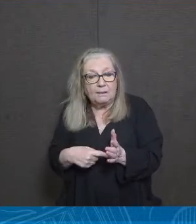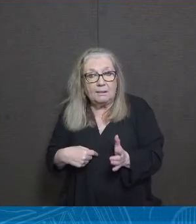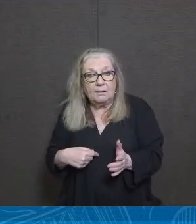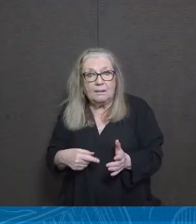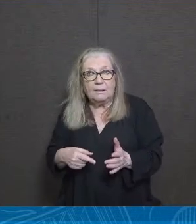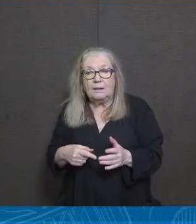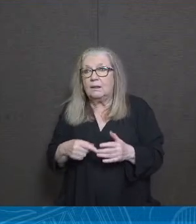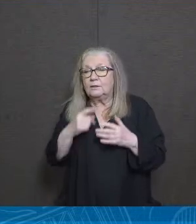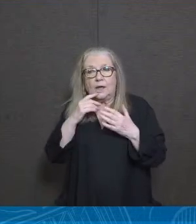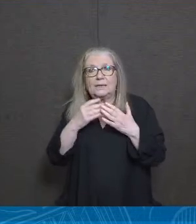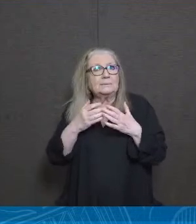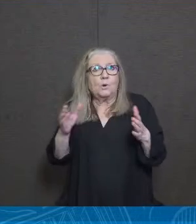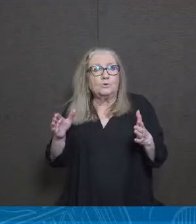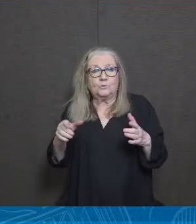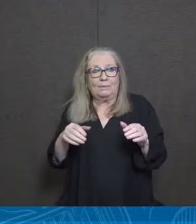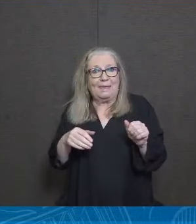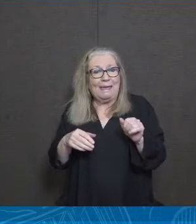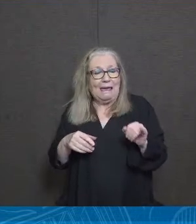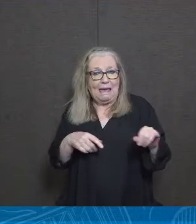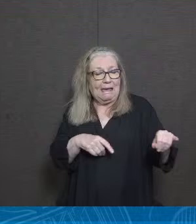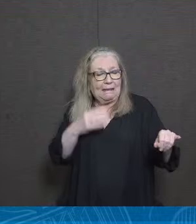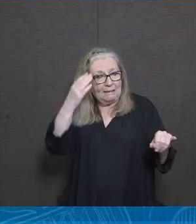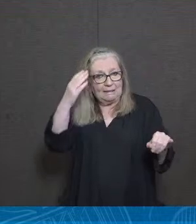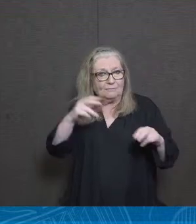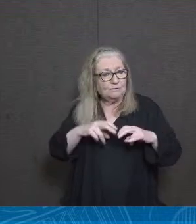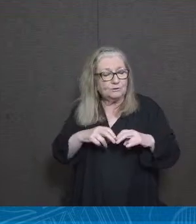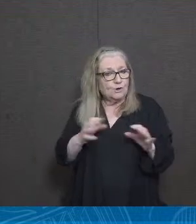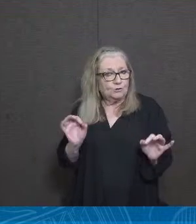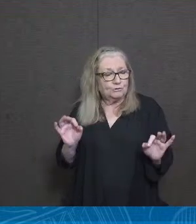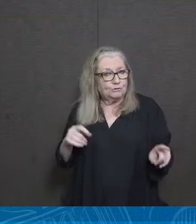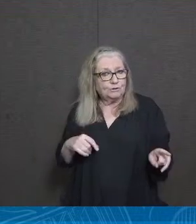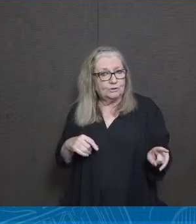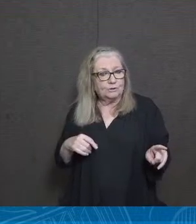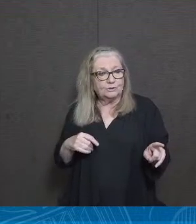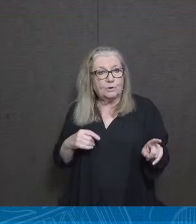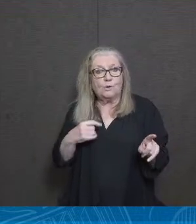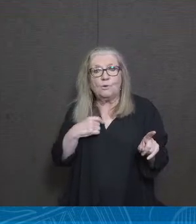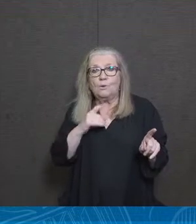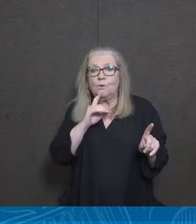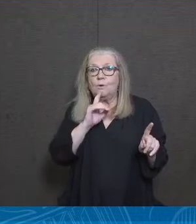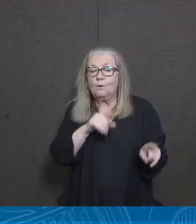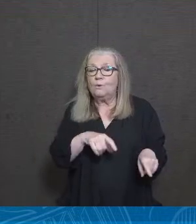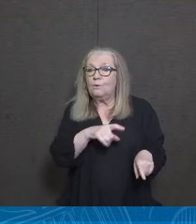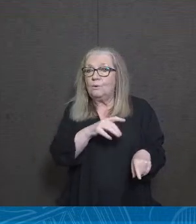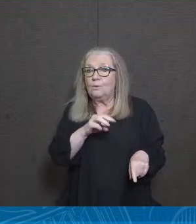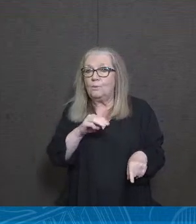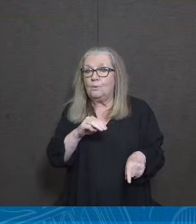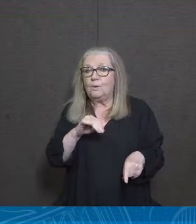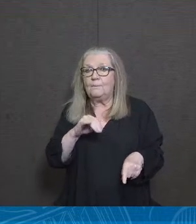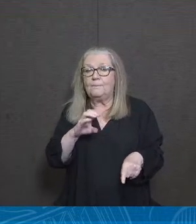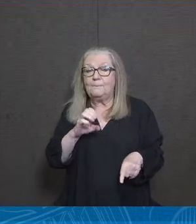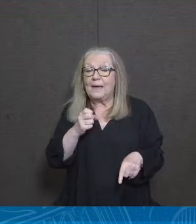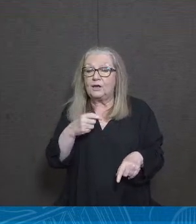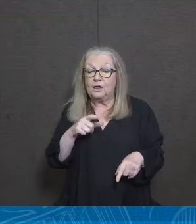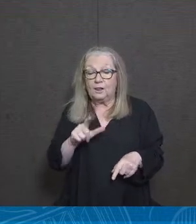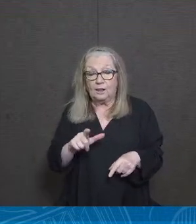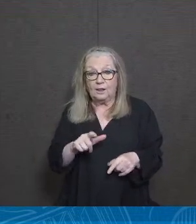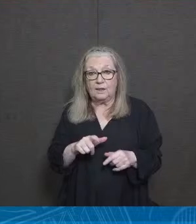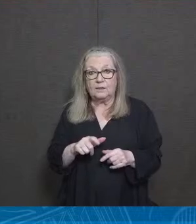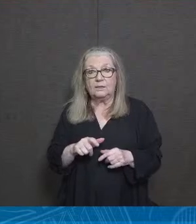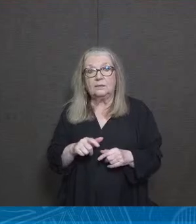hazard among AI researchers? So, Michael, do you want to say something? In terms